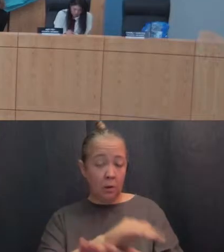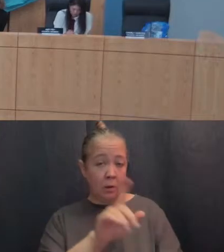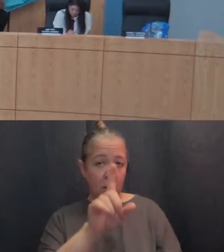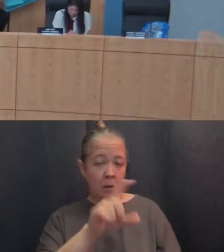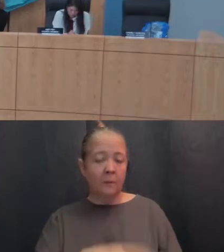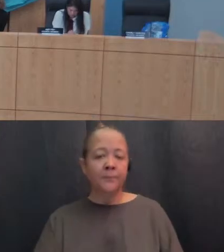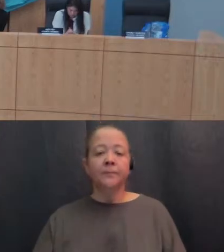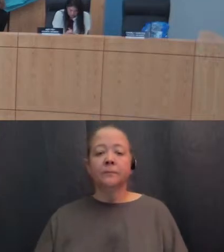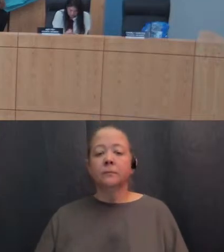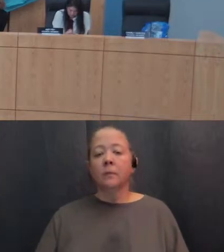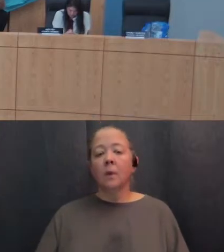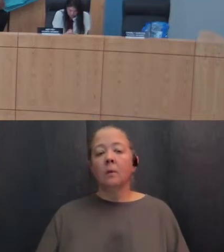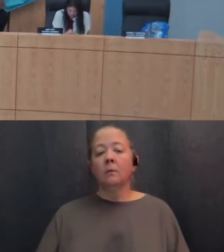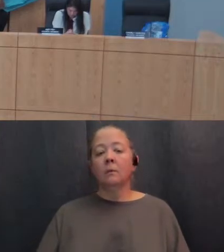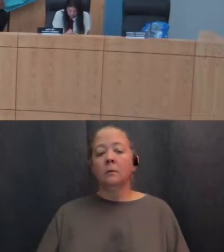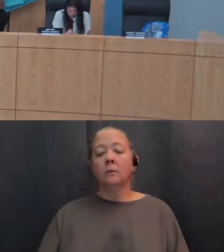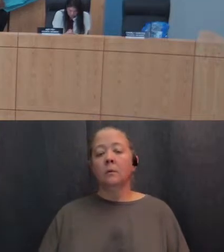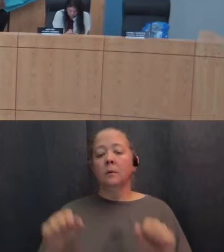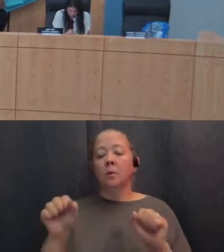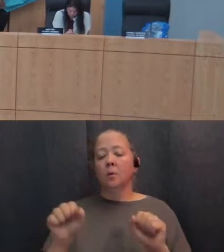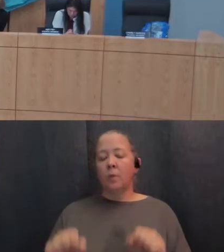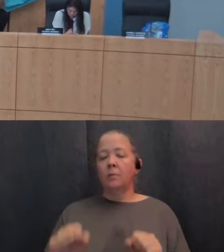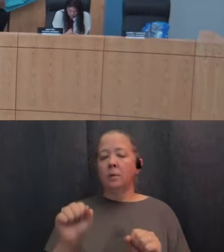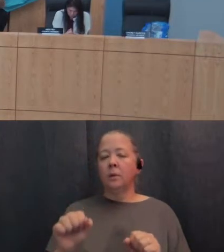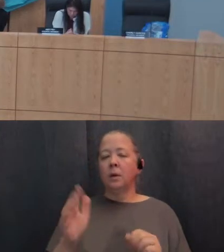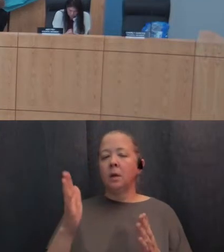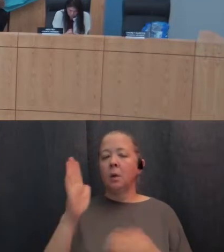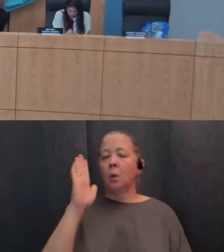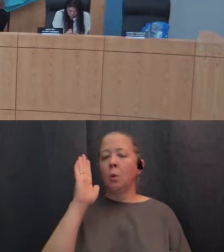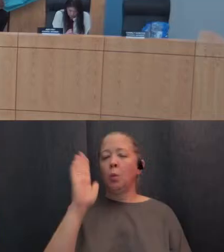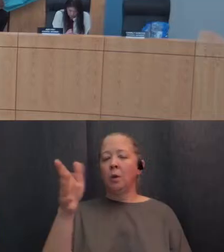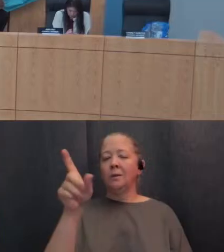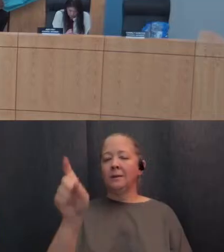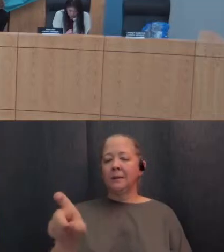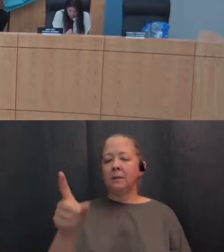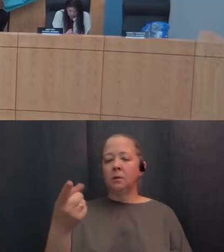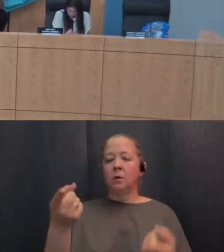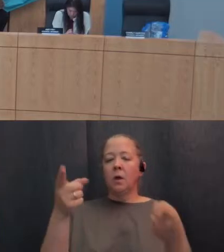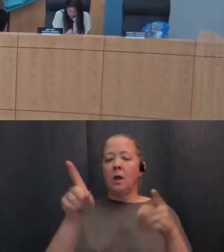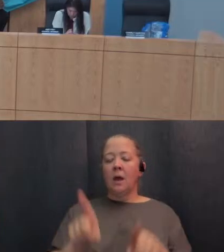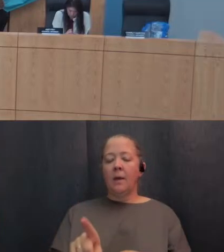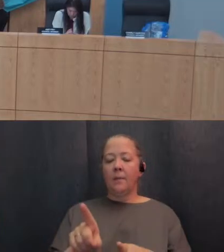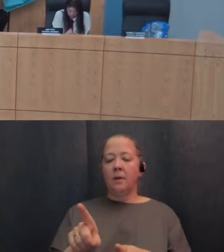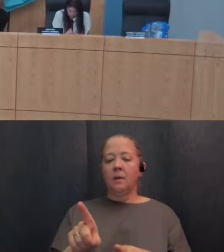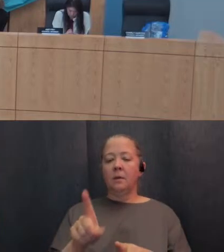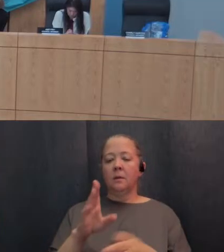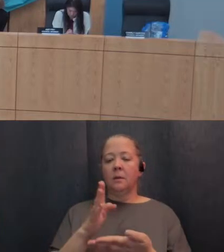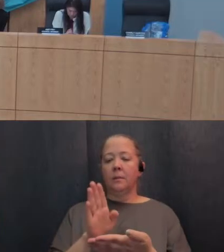to happen during the budget discussion following this hearing. So it likely will need to be tonight.